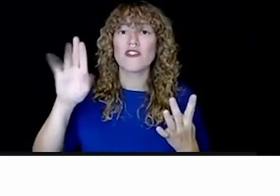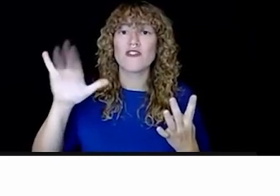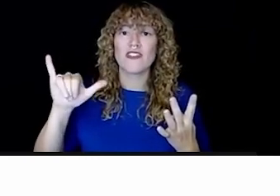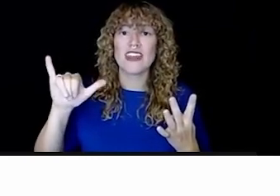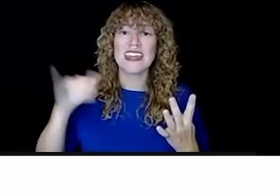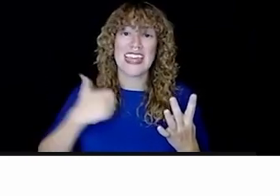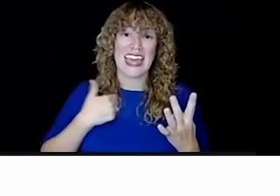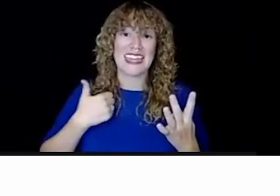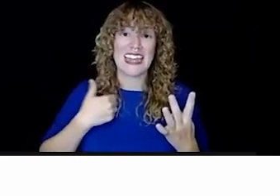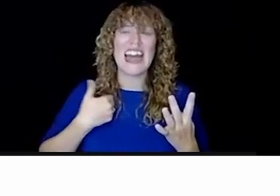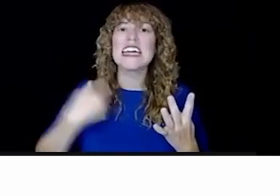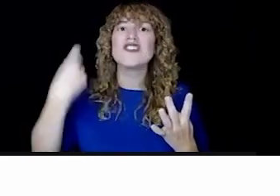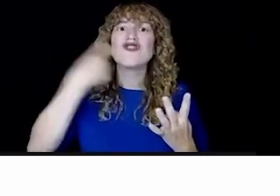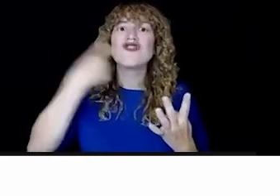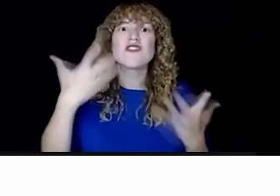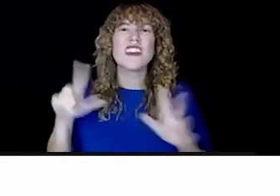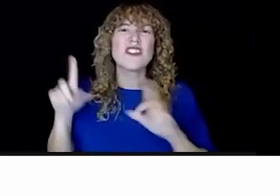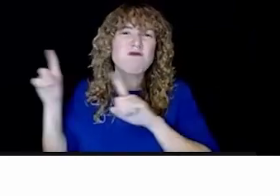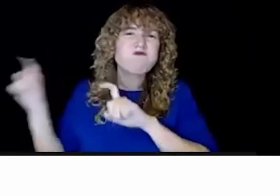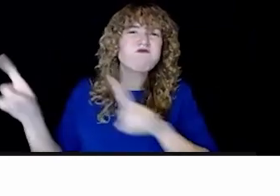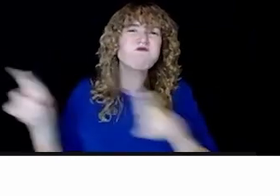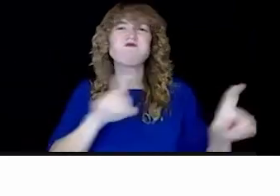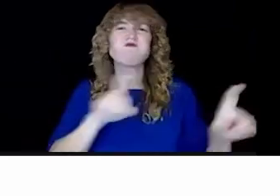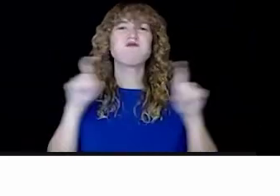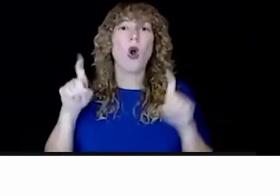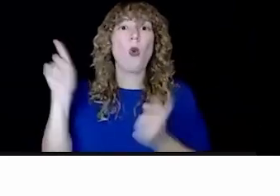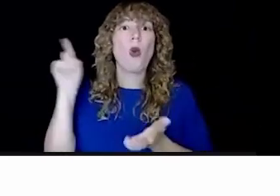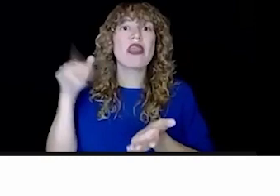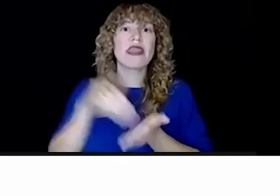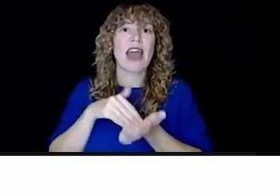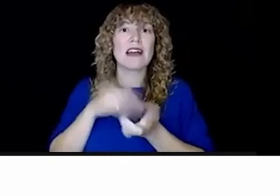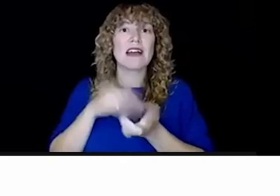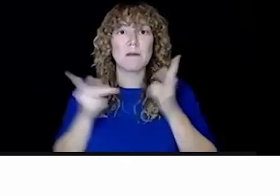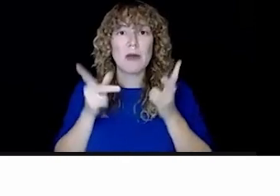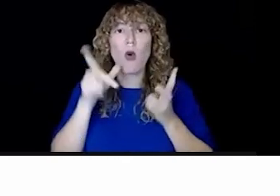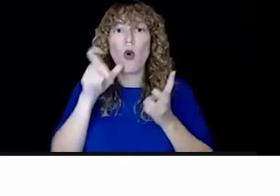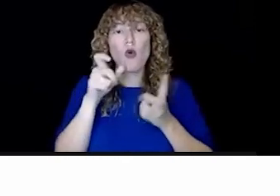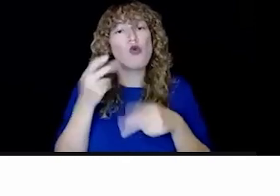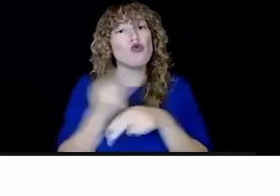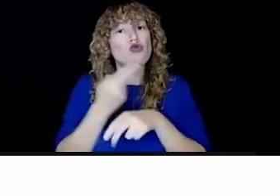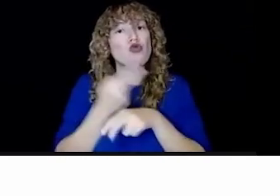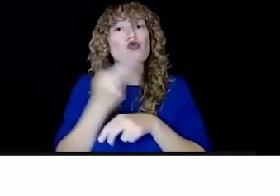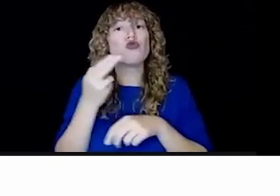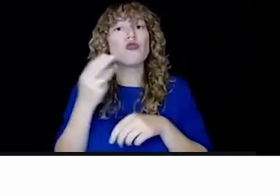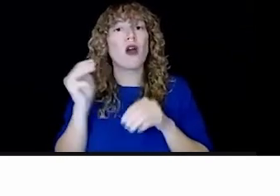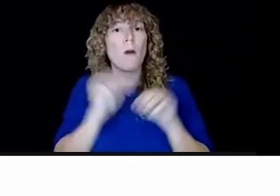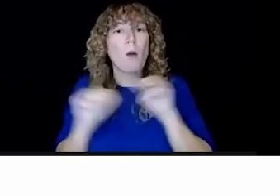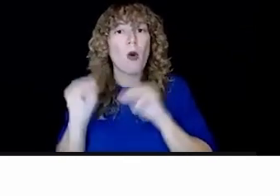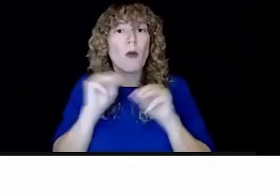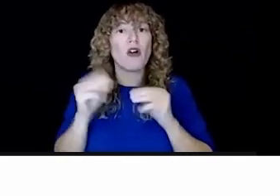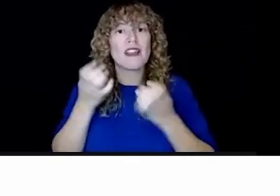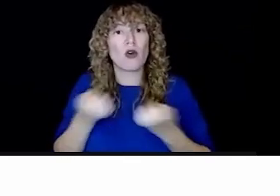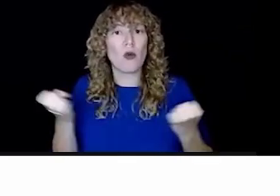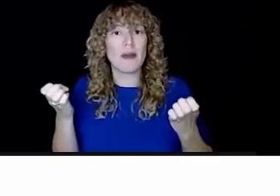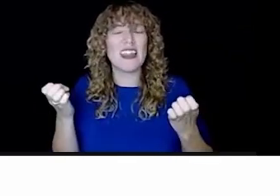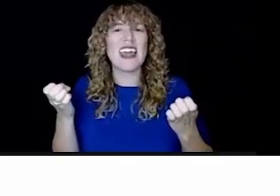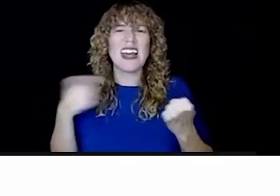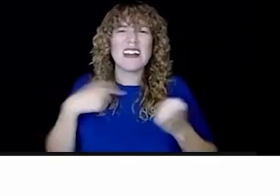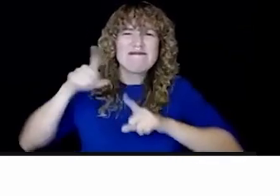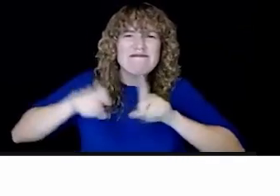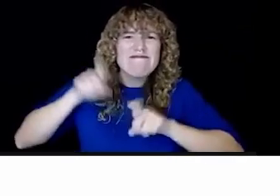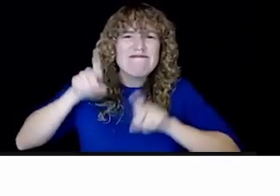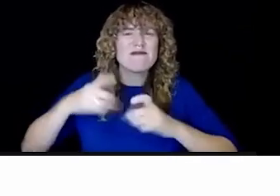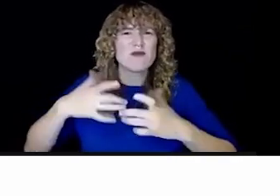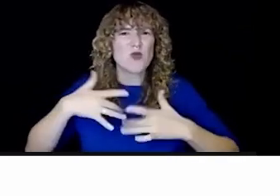nearly 1,000 mobility device users, understanding their challenges with air travel. Motion